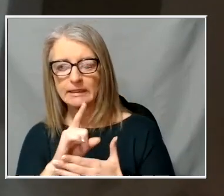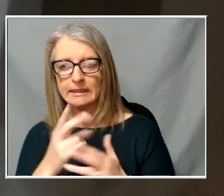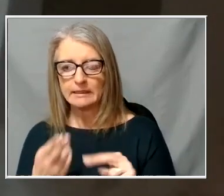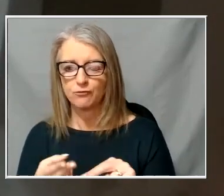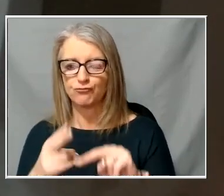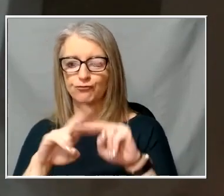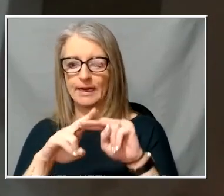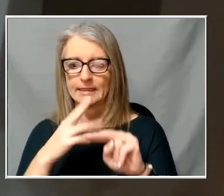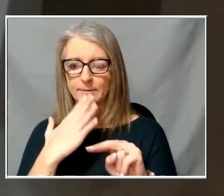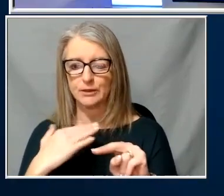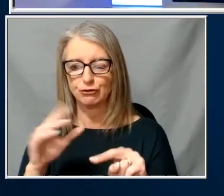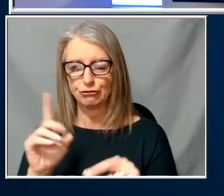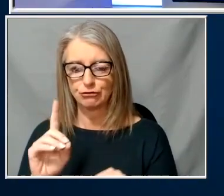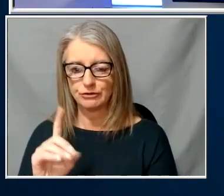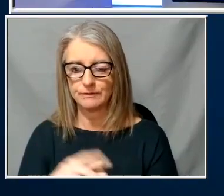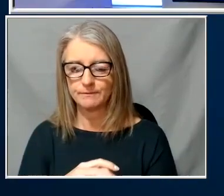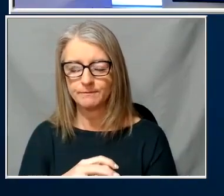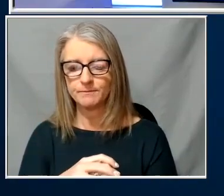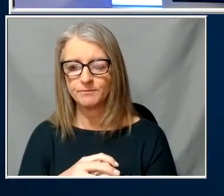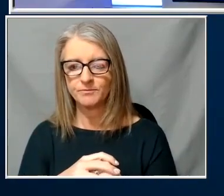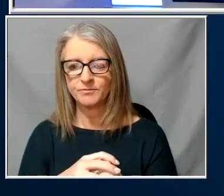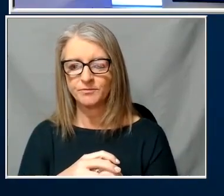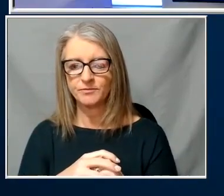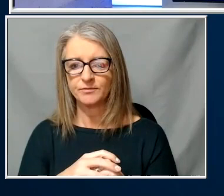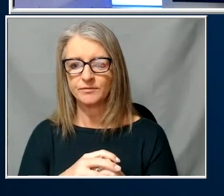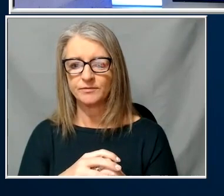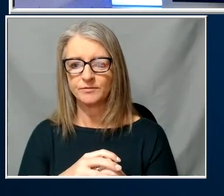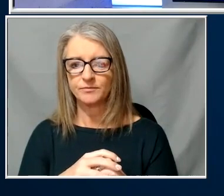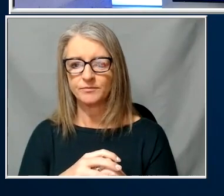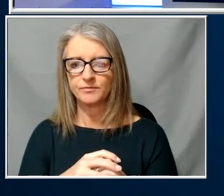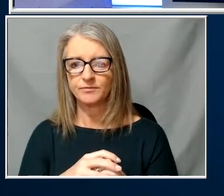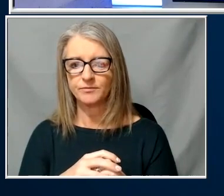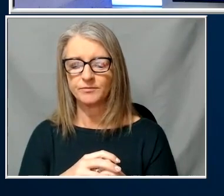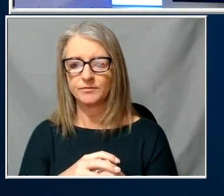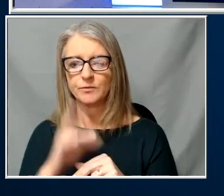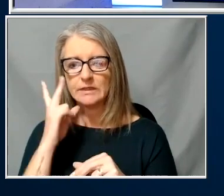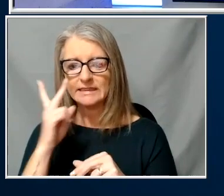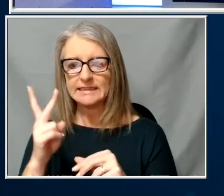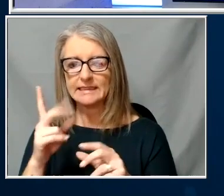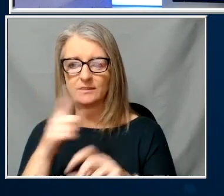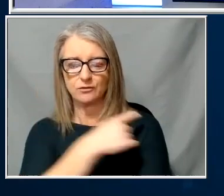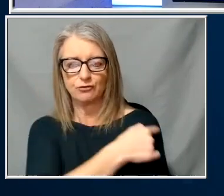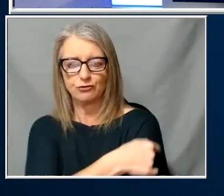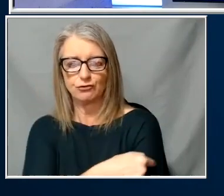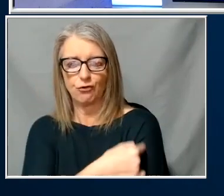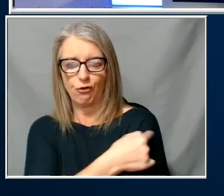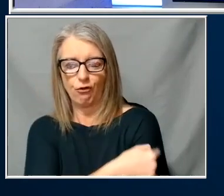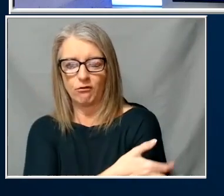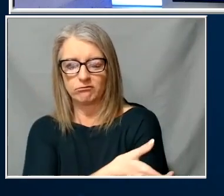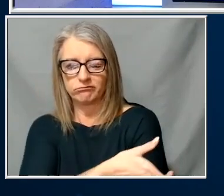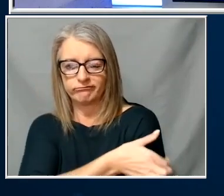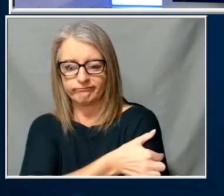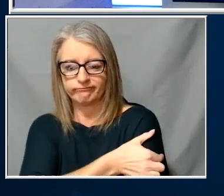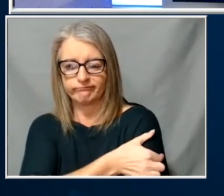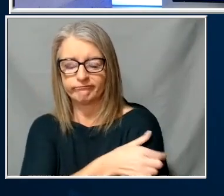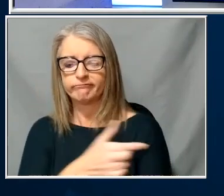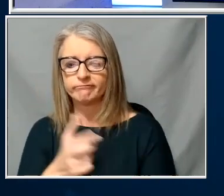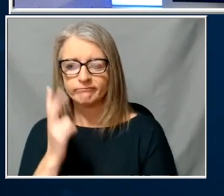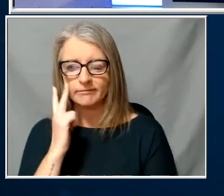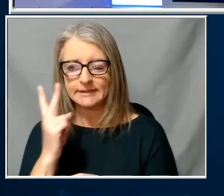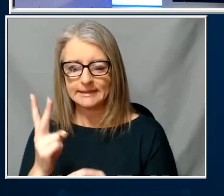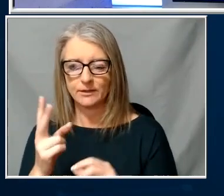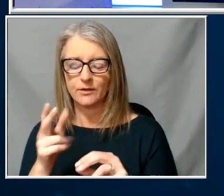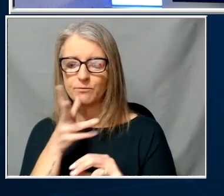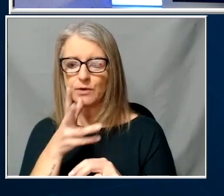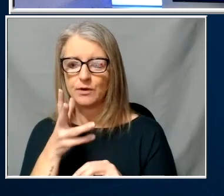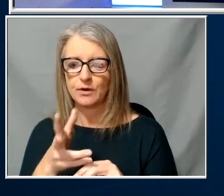my blood sugar. So you can tell instantly, and that's the little circle that we see. We see that advertised, because I remember sitting with my grandmother watching